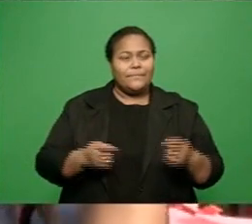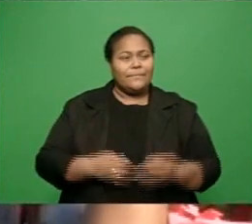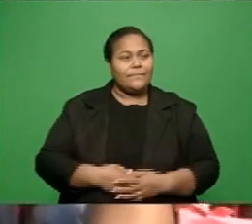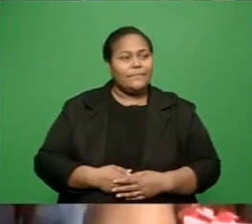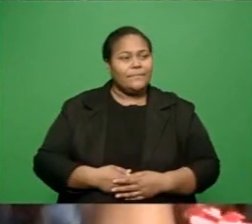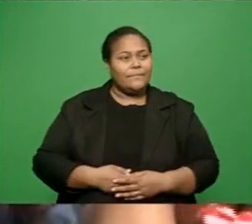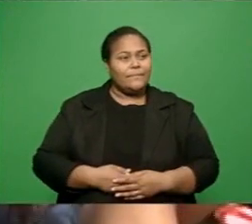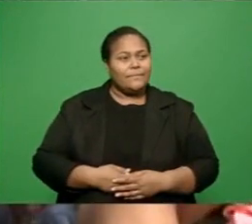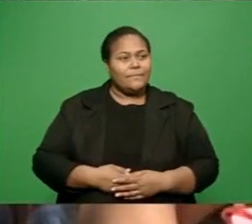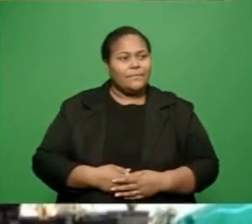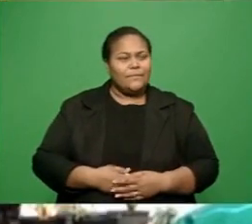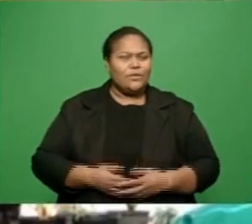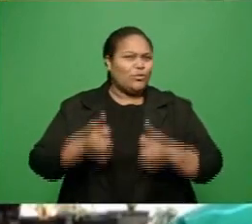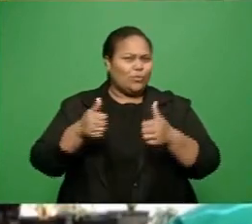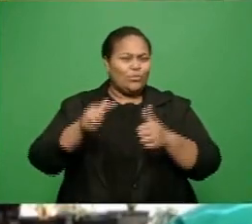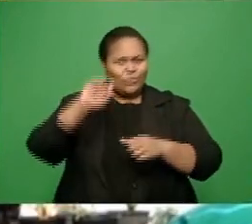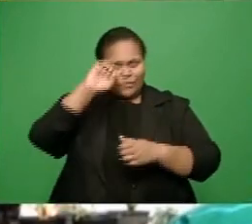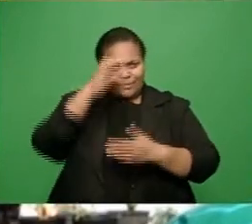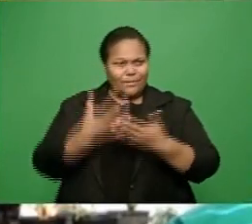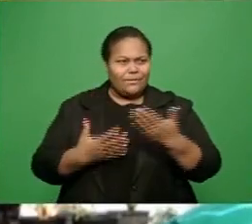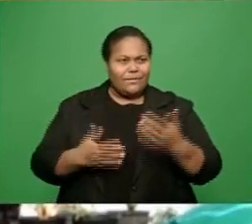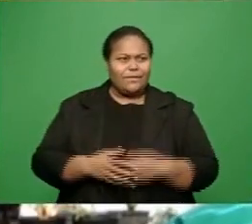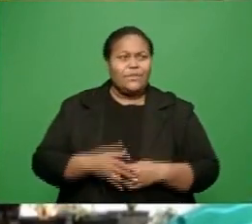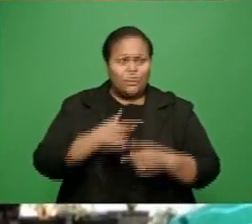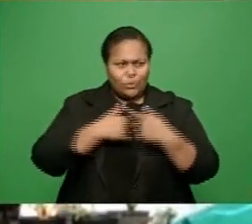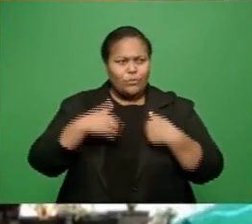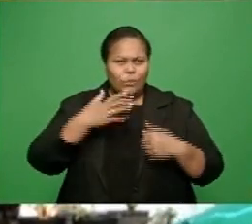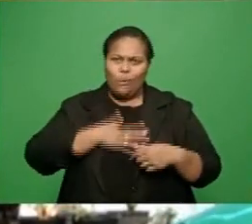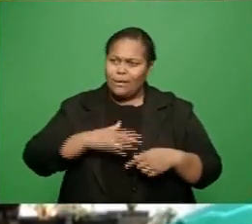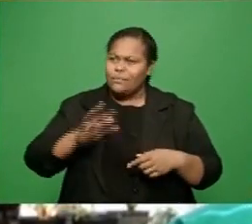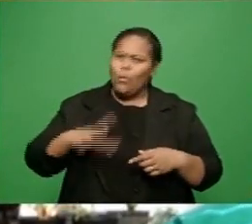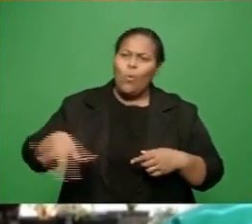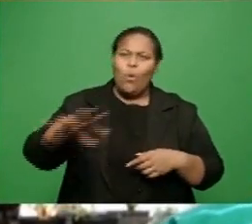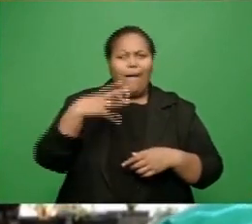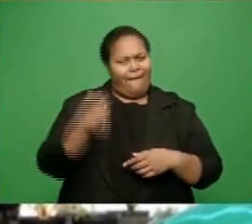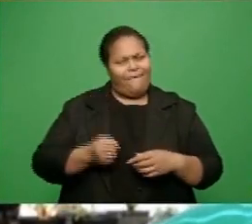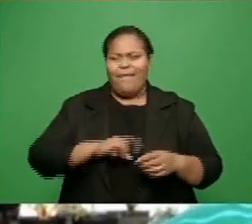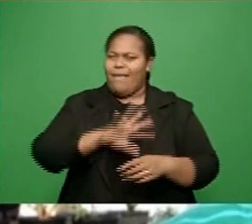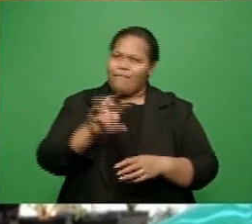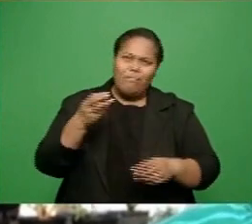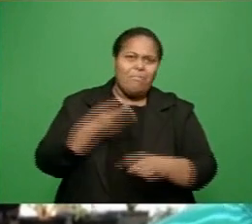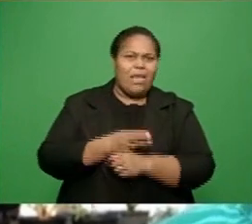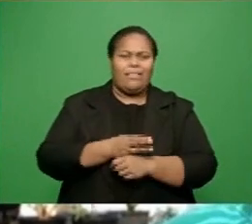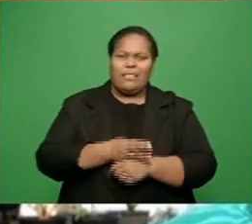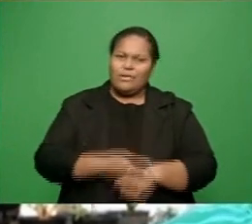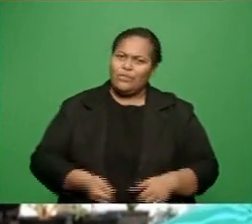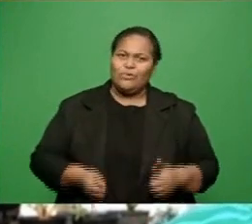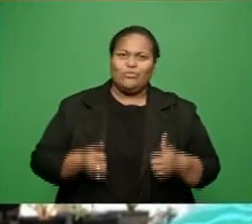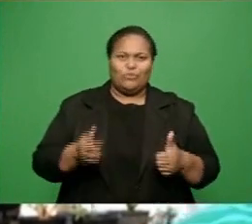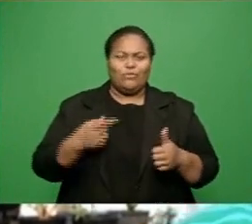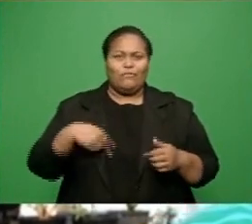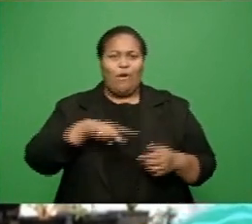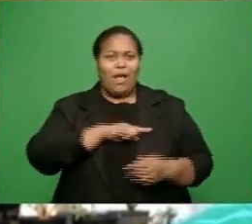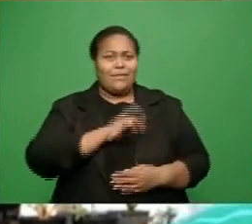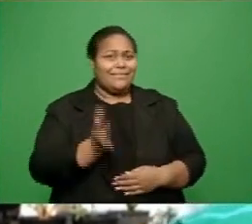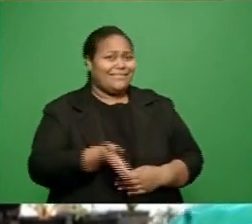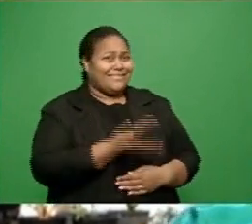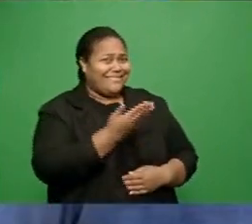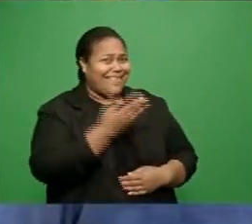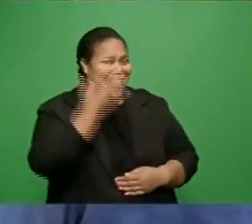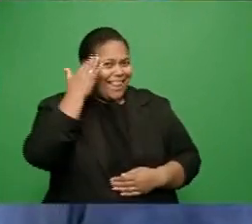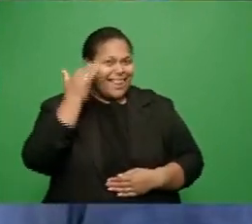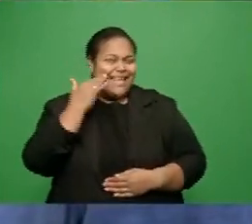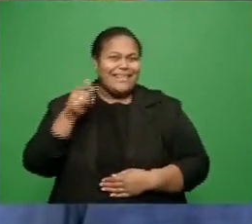good experience. We just want them to have it like every month, and it's good for us, the ladies from